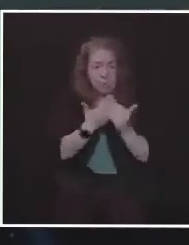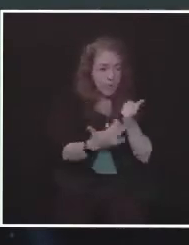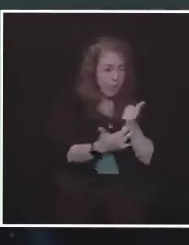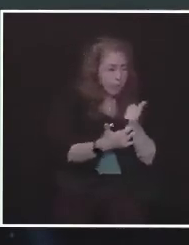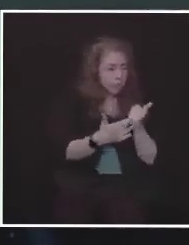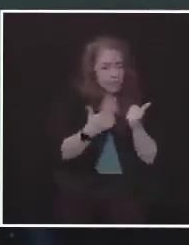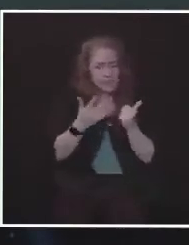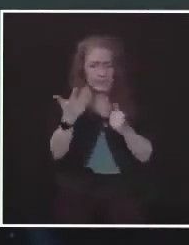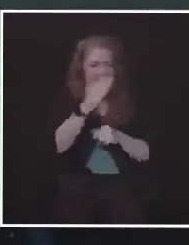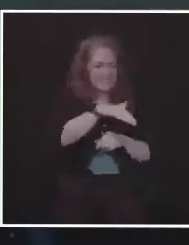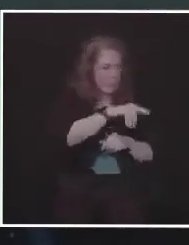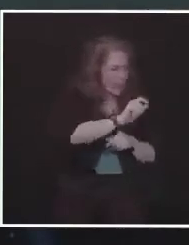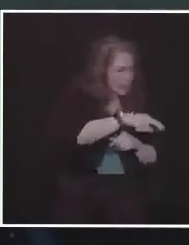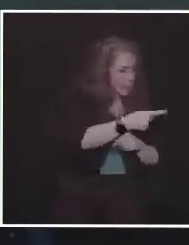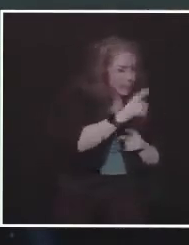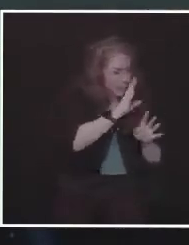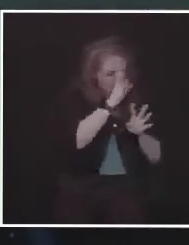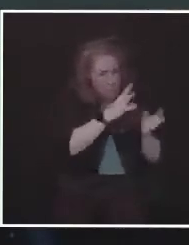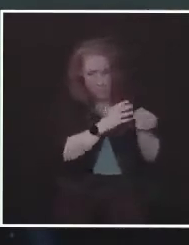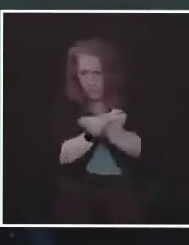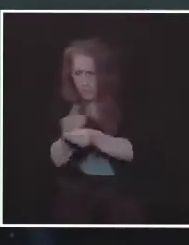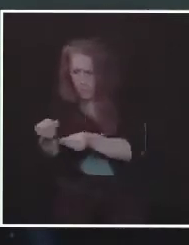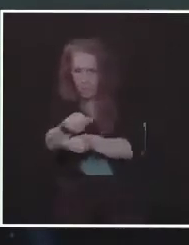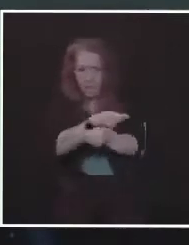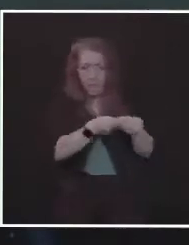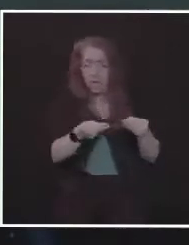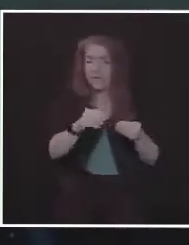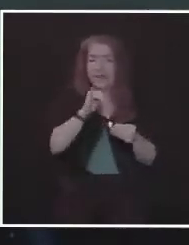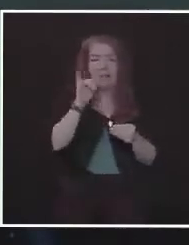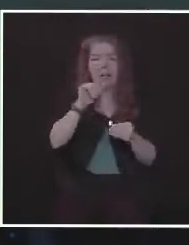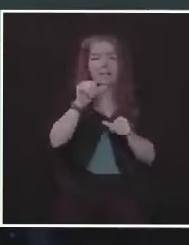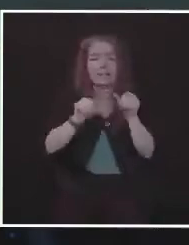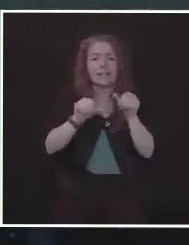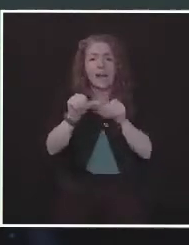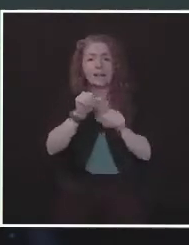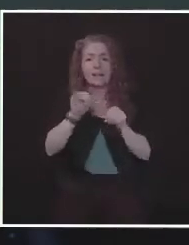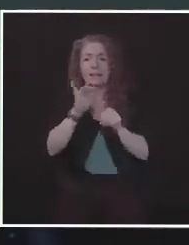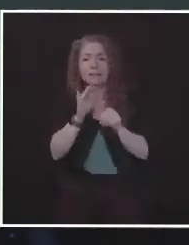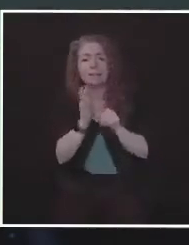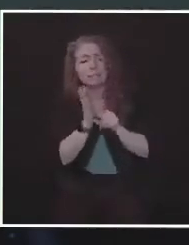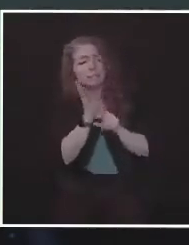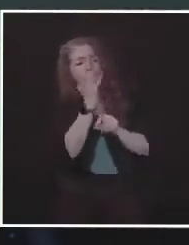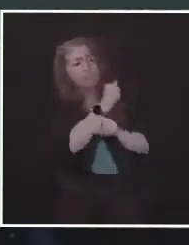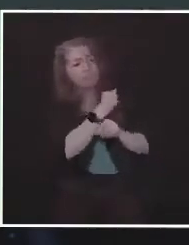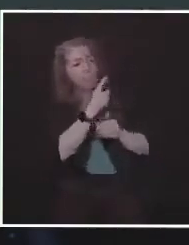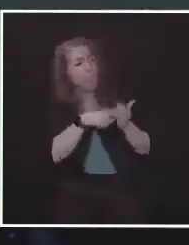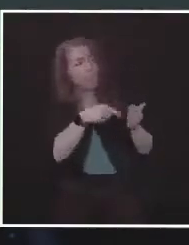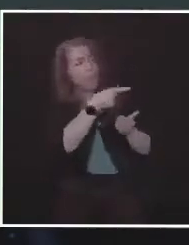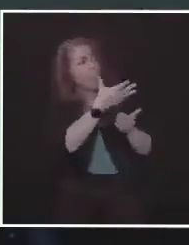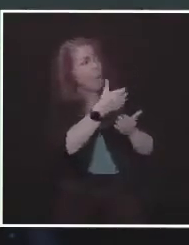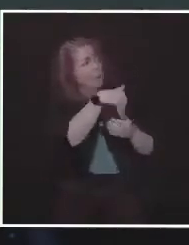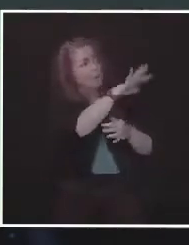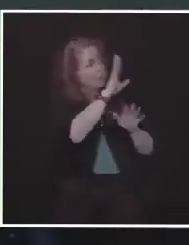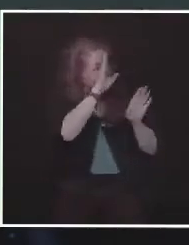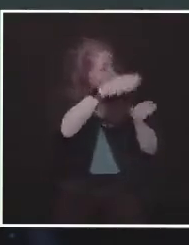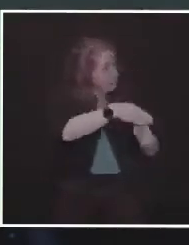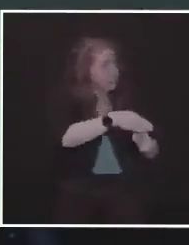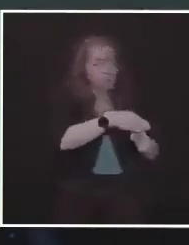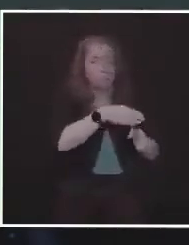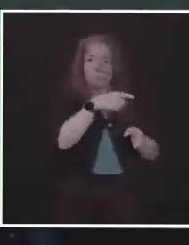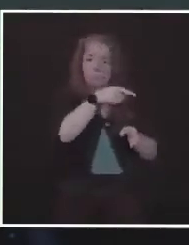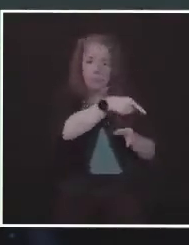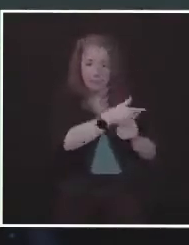is going off on their own doing what they want. They're doing what they need to help us be successful with humans. Exploration is going to feed into